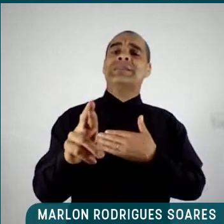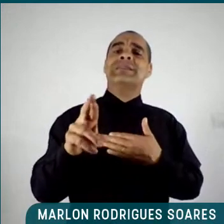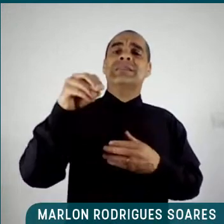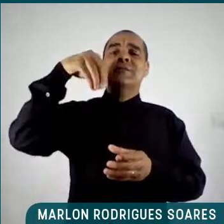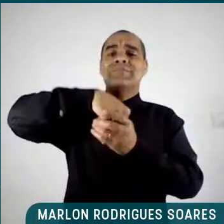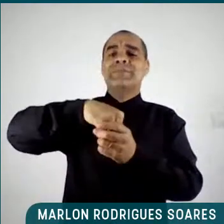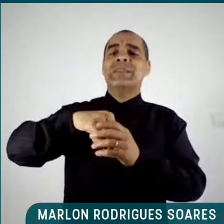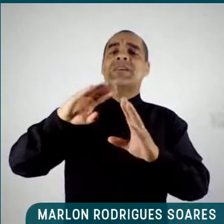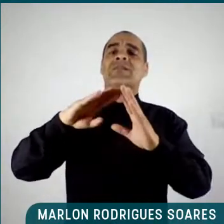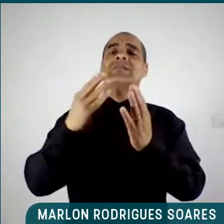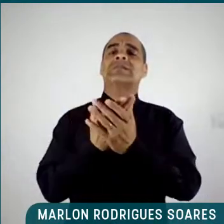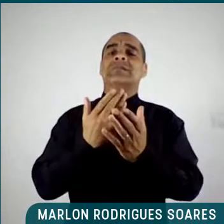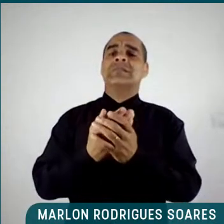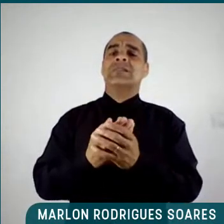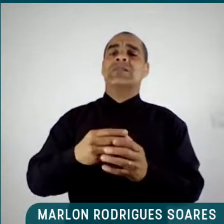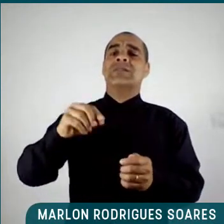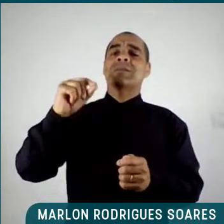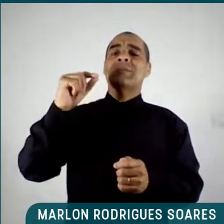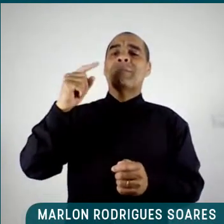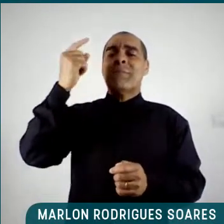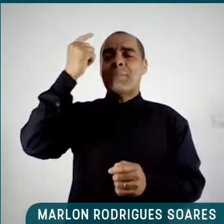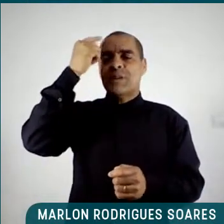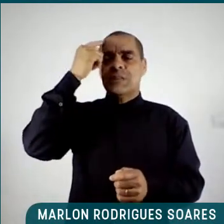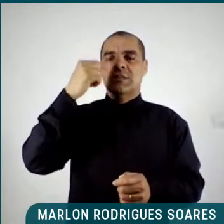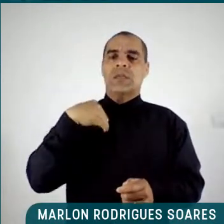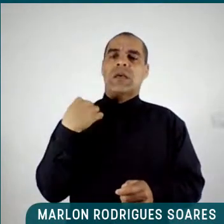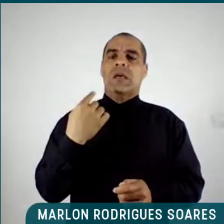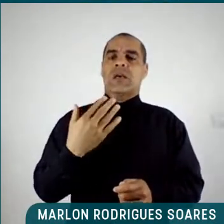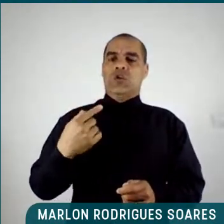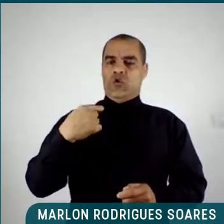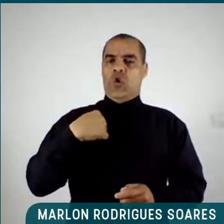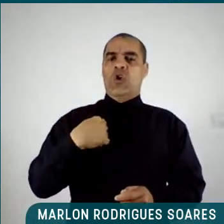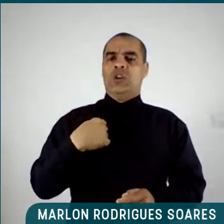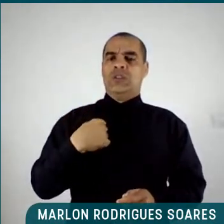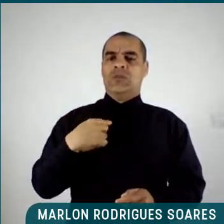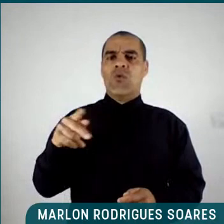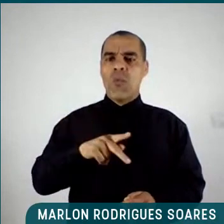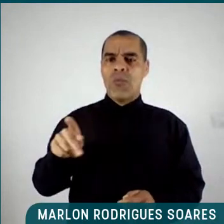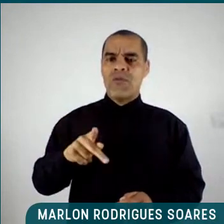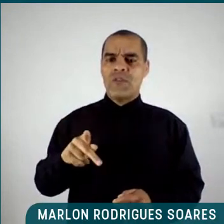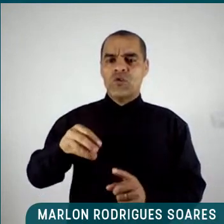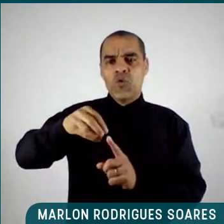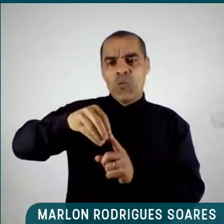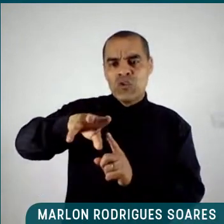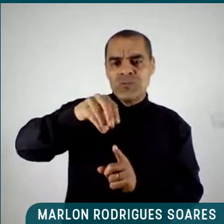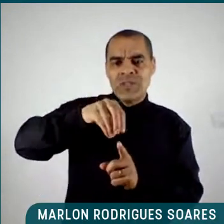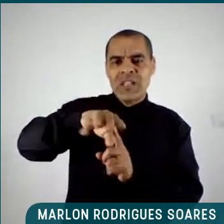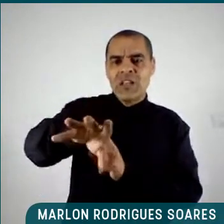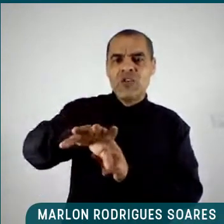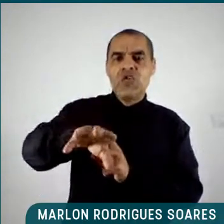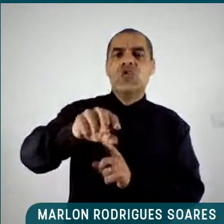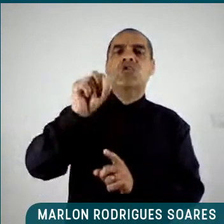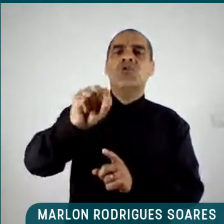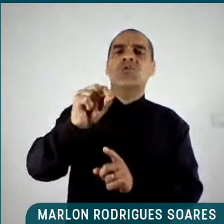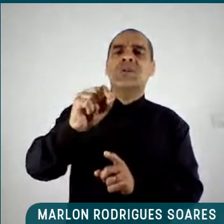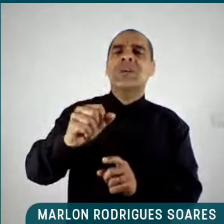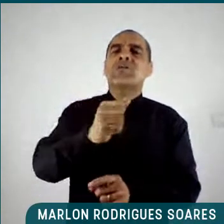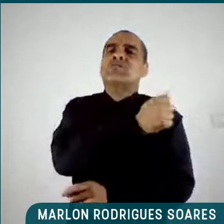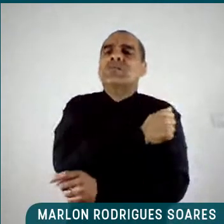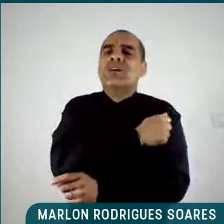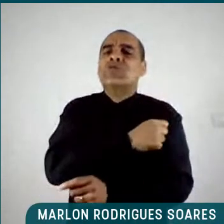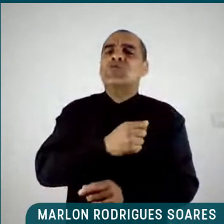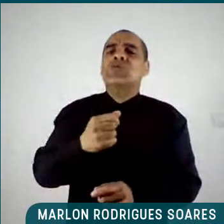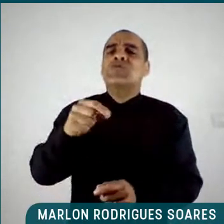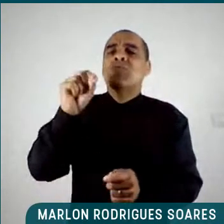classroom and what we are conveying to our students. We have to understand ourselves as multipliers, what our students can